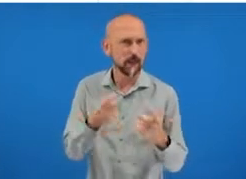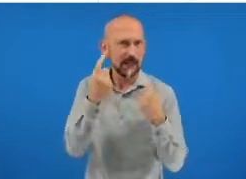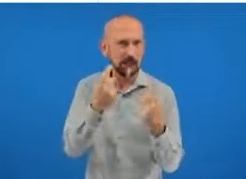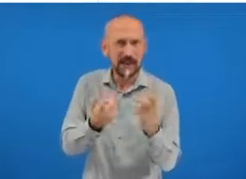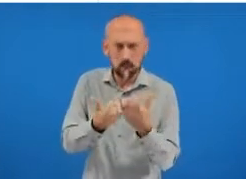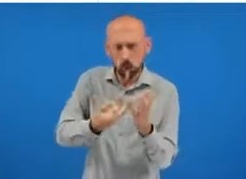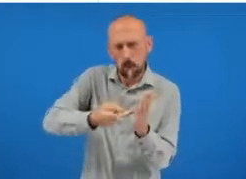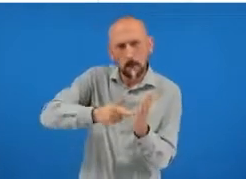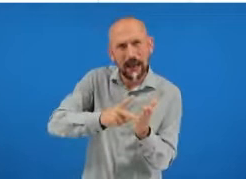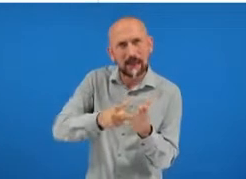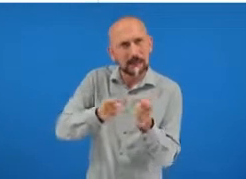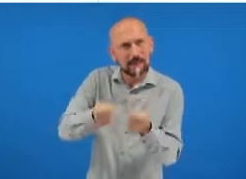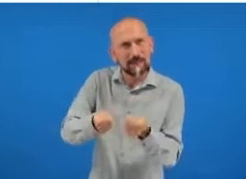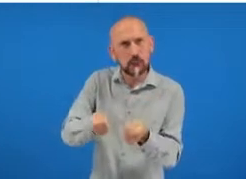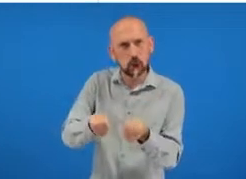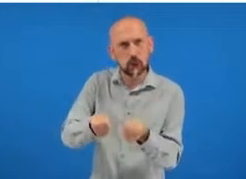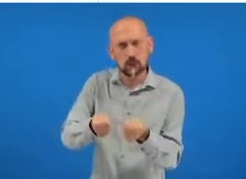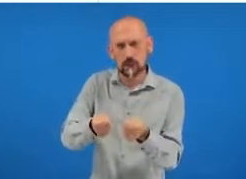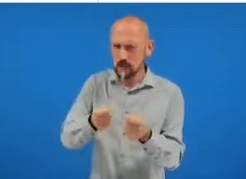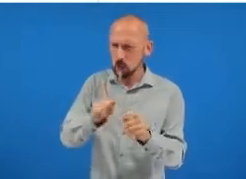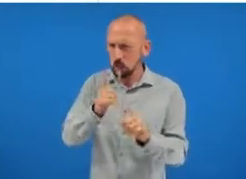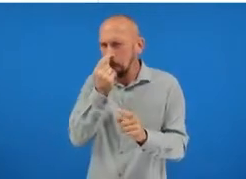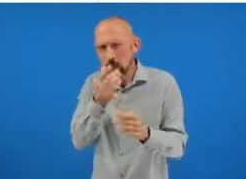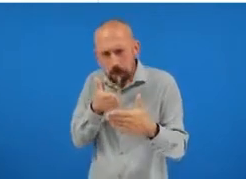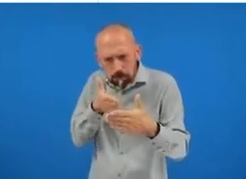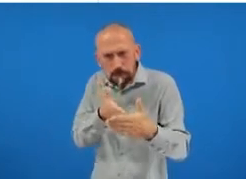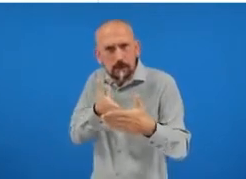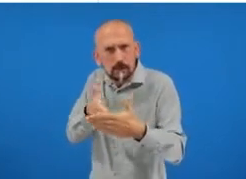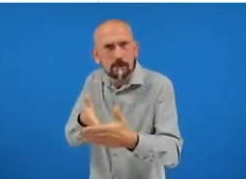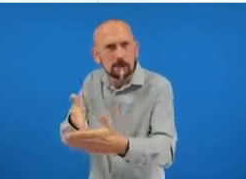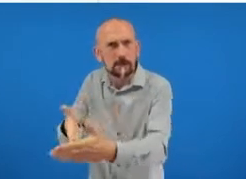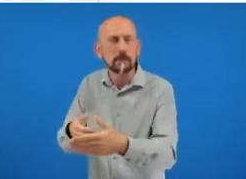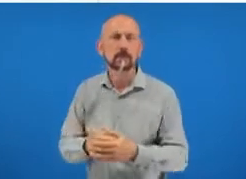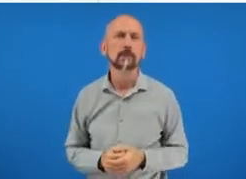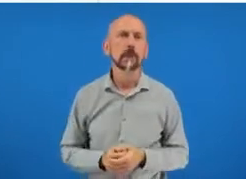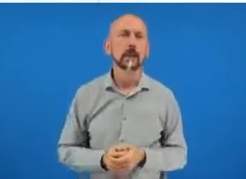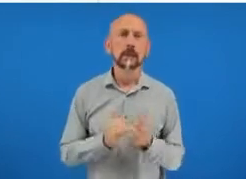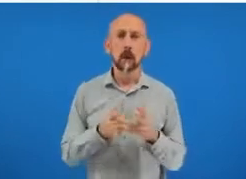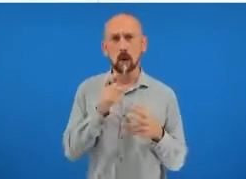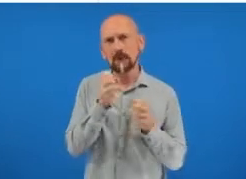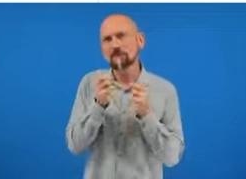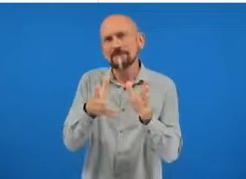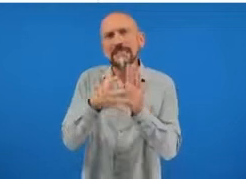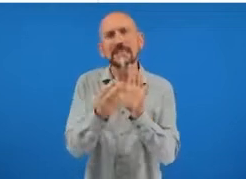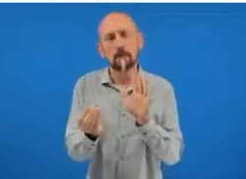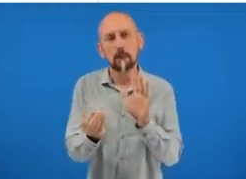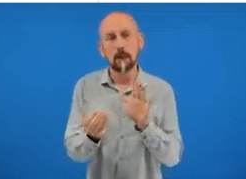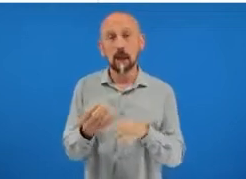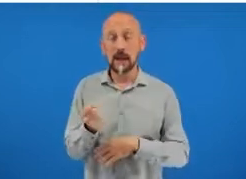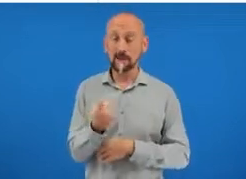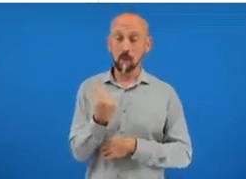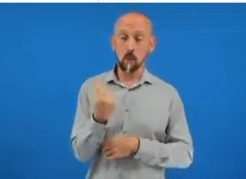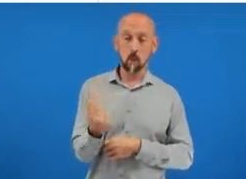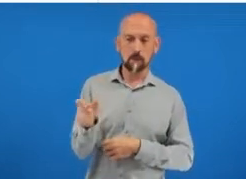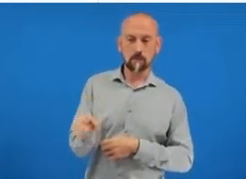any roadblocks to recovery. To do this, I'm going to give an example of somebody who is having treatment by one of my supervisees, and we'll call